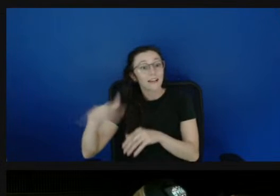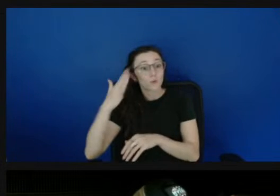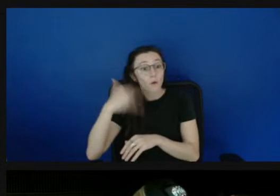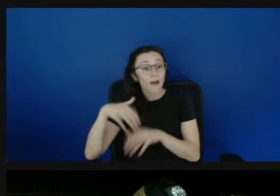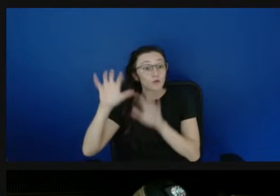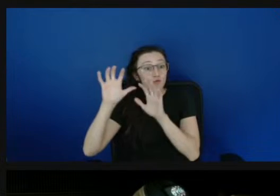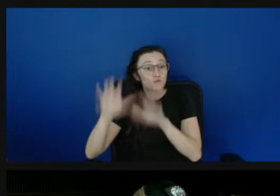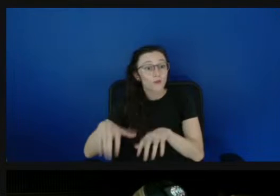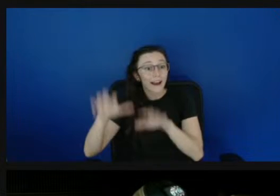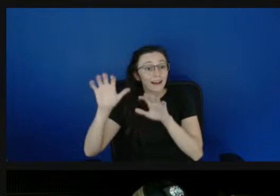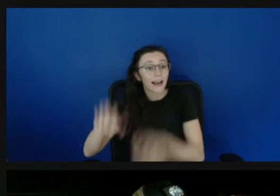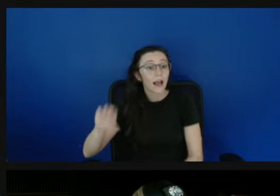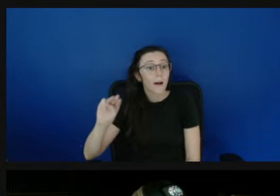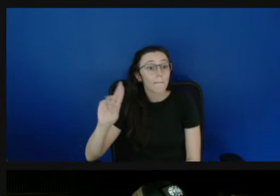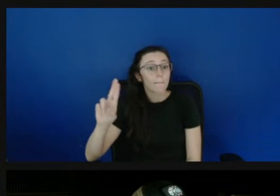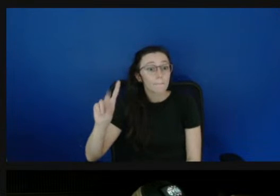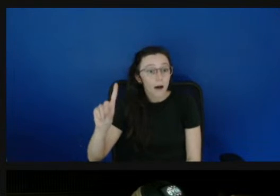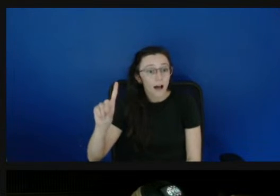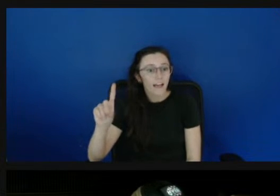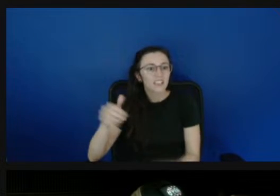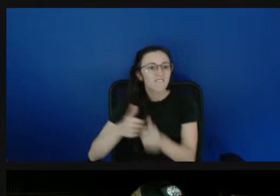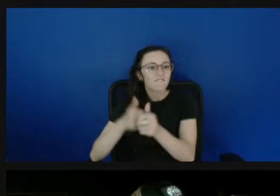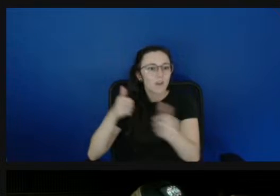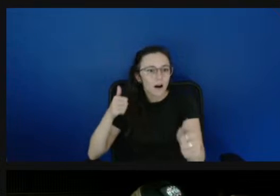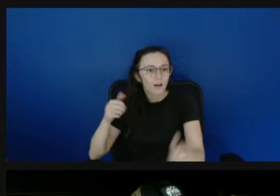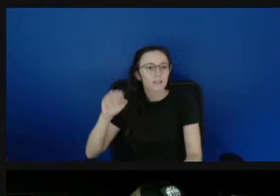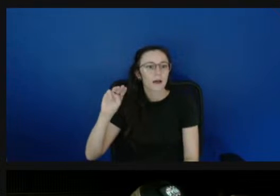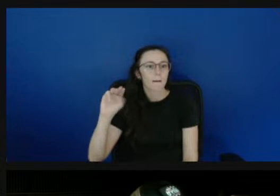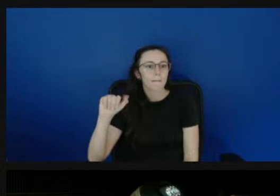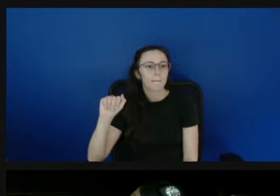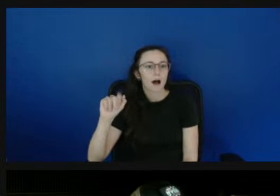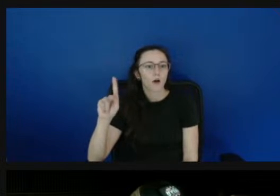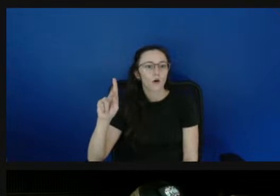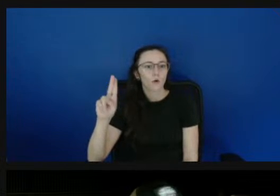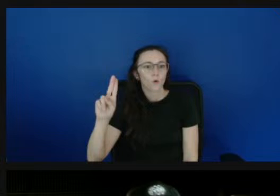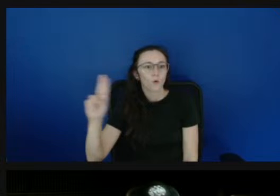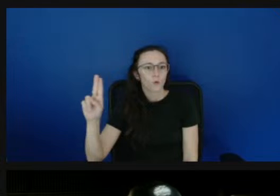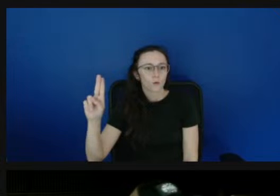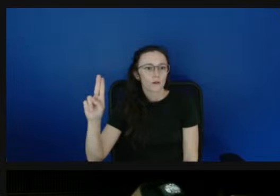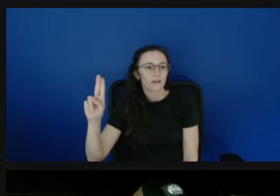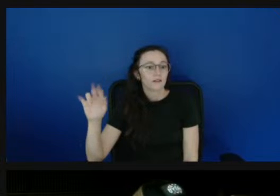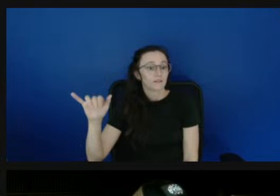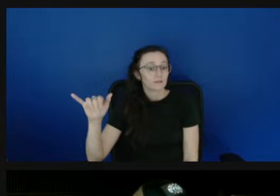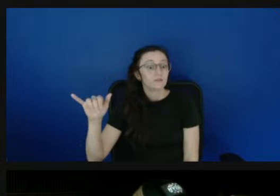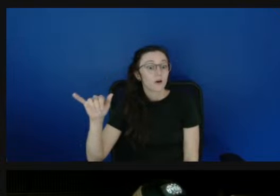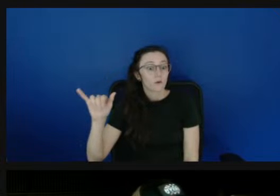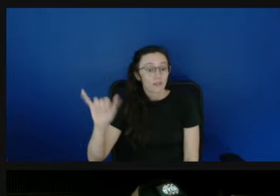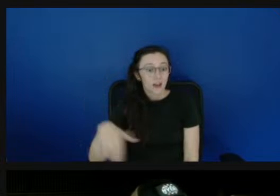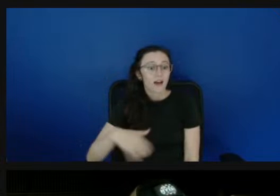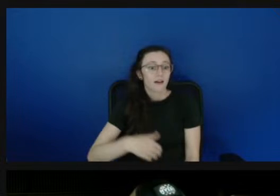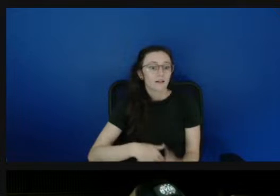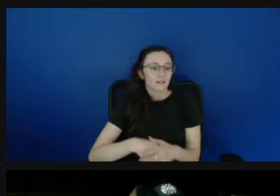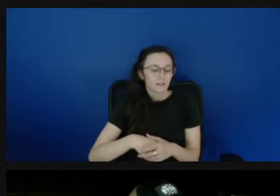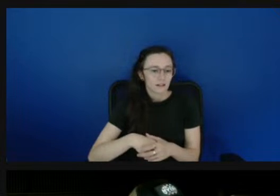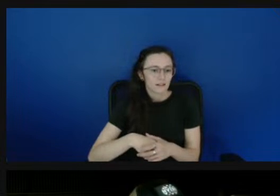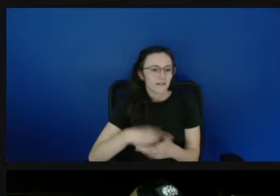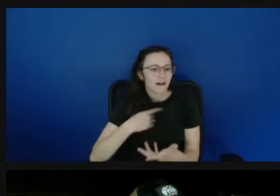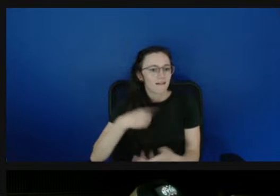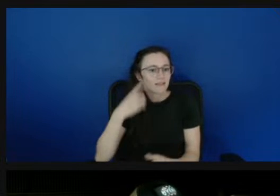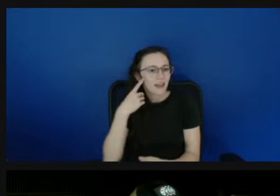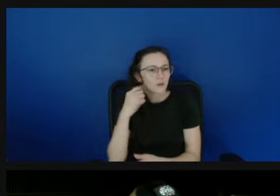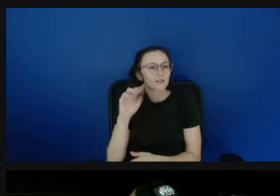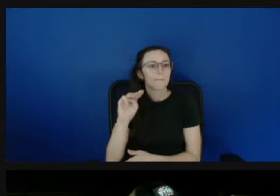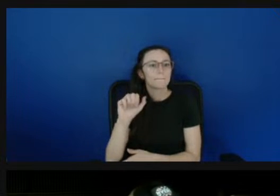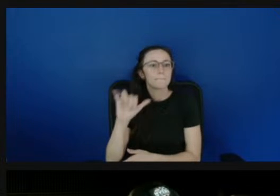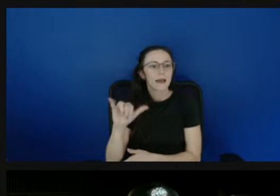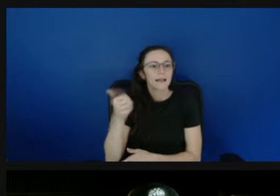as Maku'u. I had to leave that clip out of this little edit, but there was, I think it was May 16th